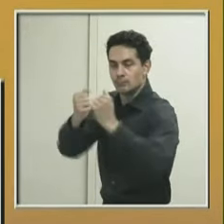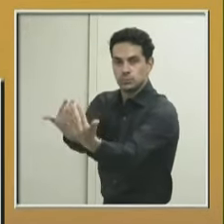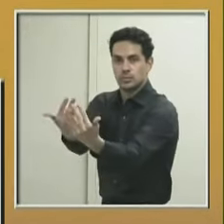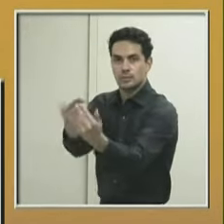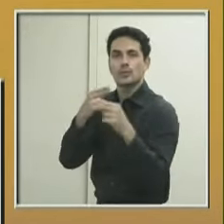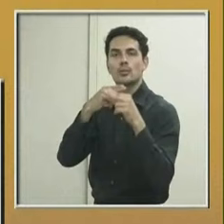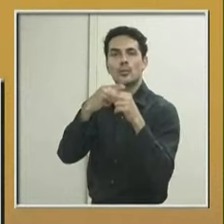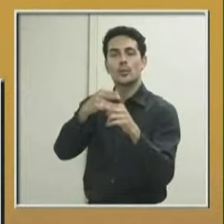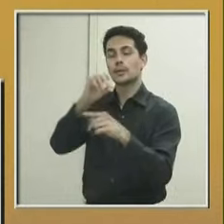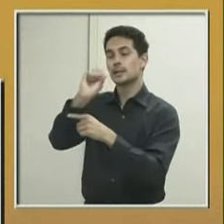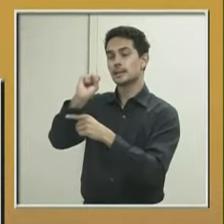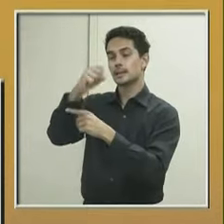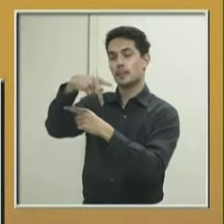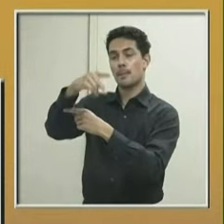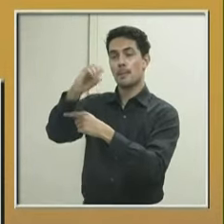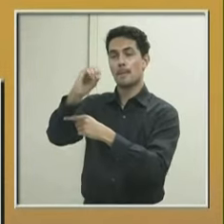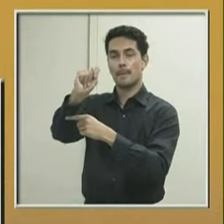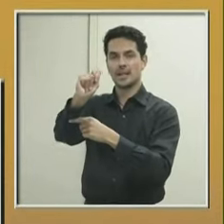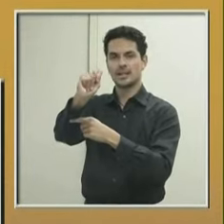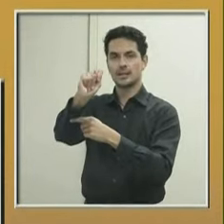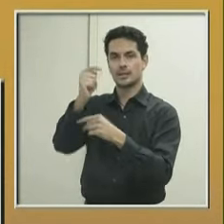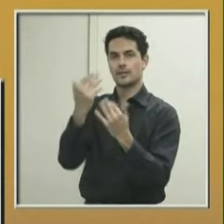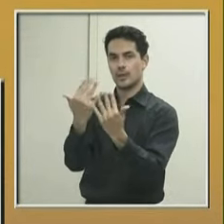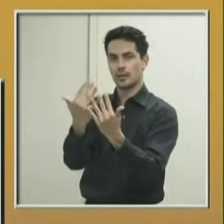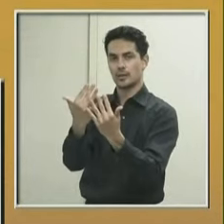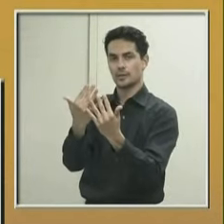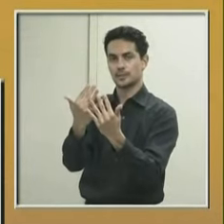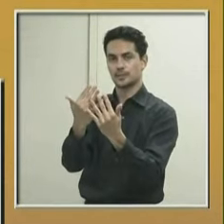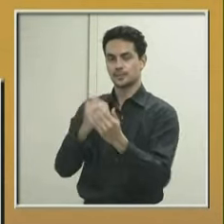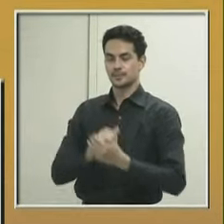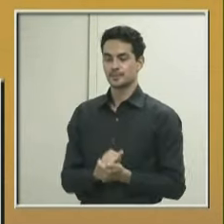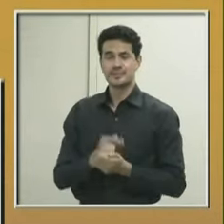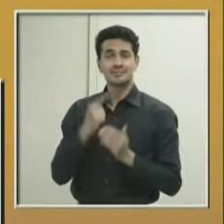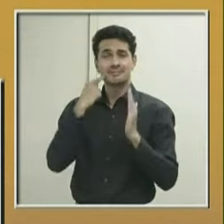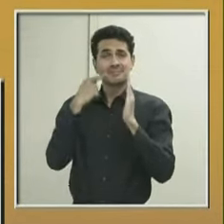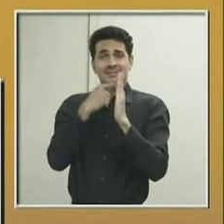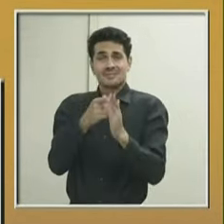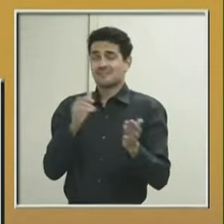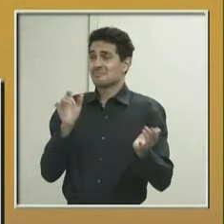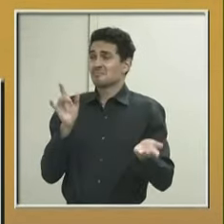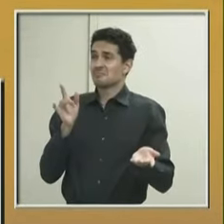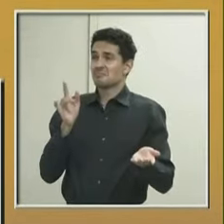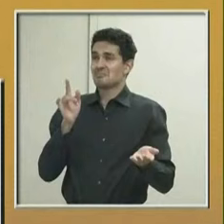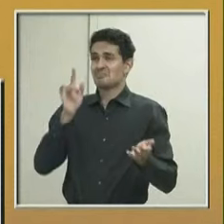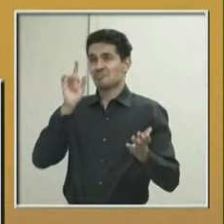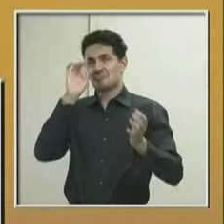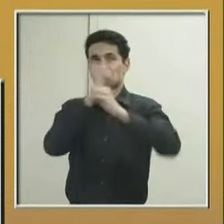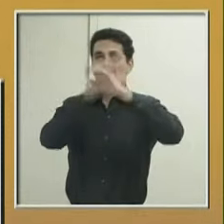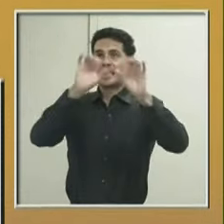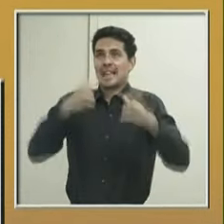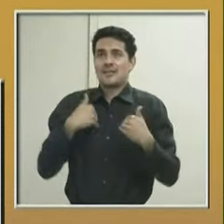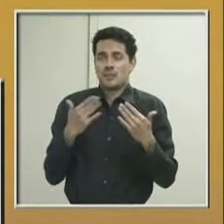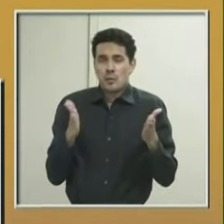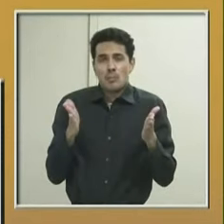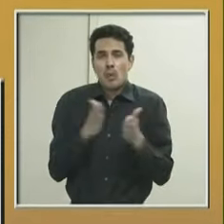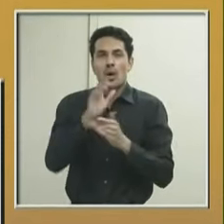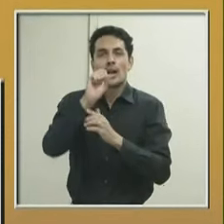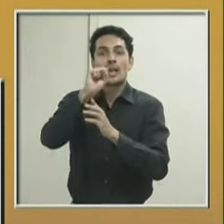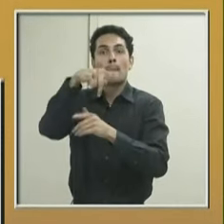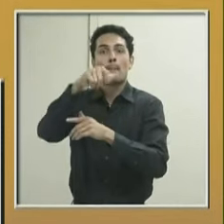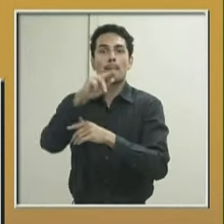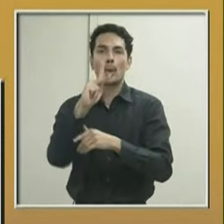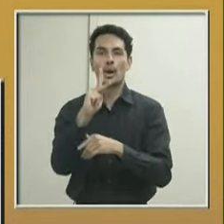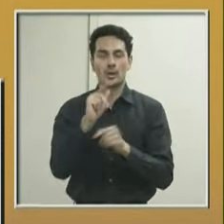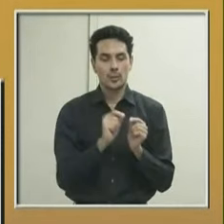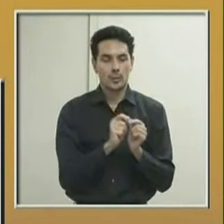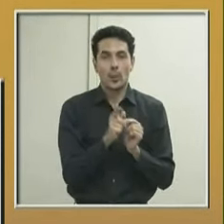a spot fire. So in this case, you could have very small, what would look like sparks, all the way